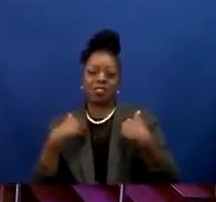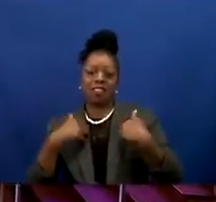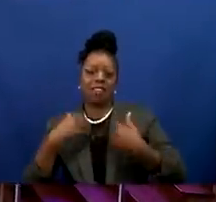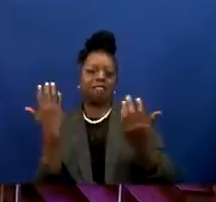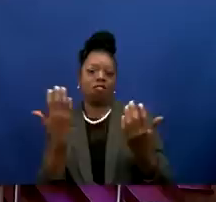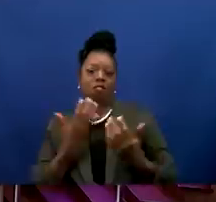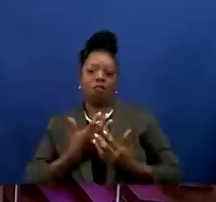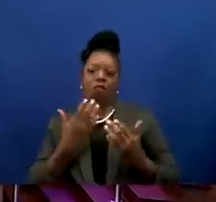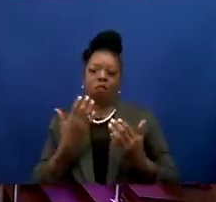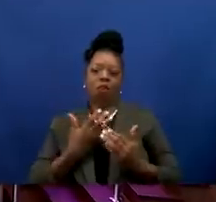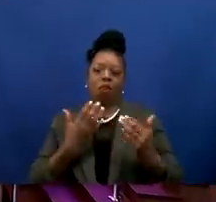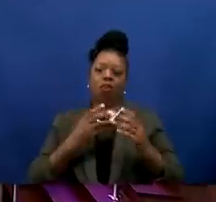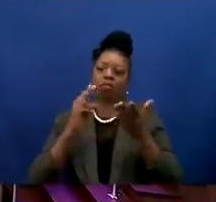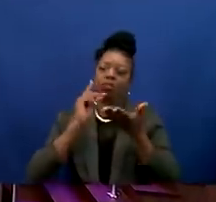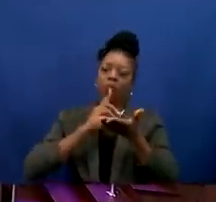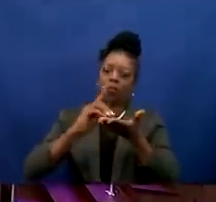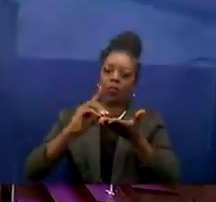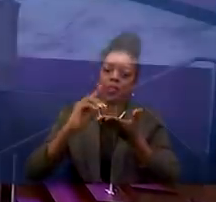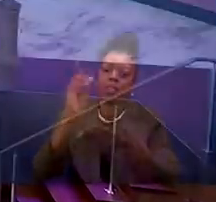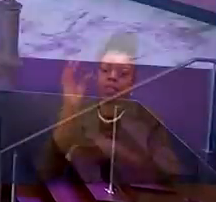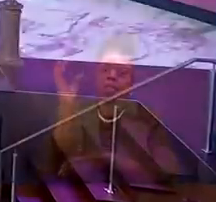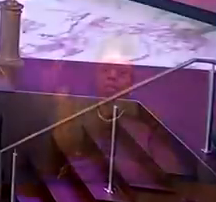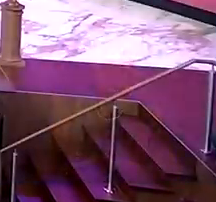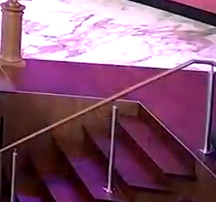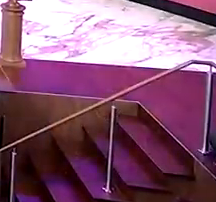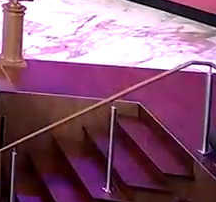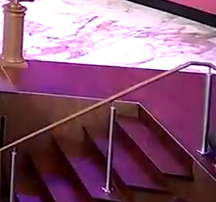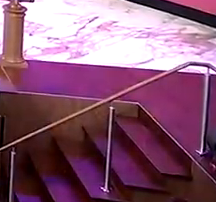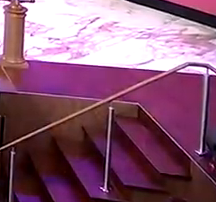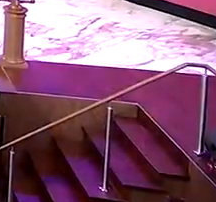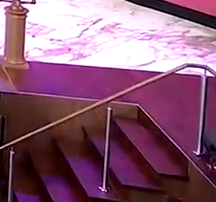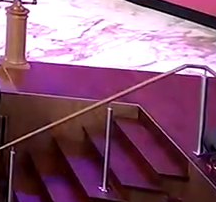children. Have a phenomenal week.